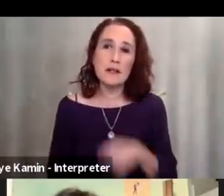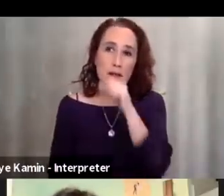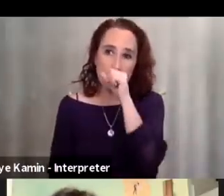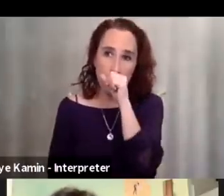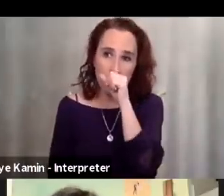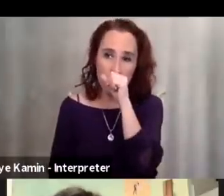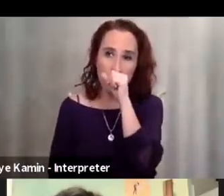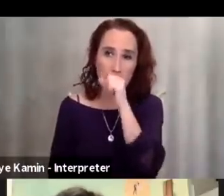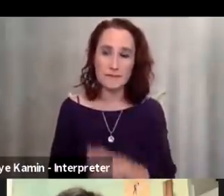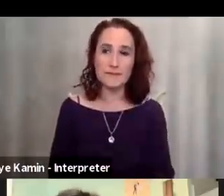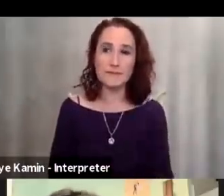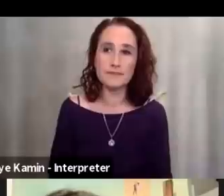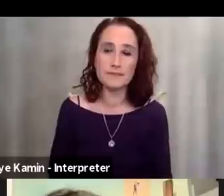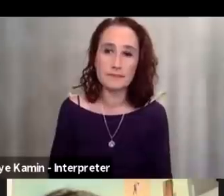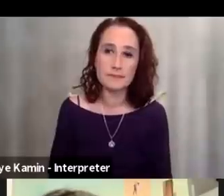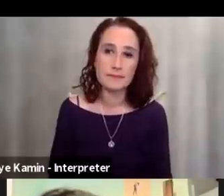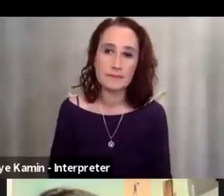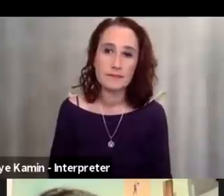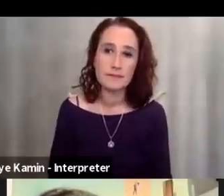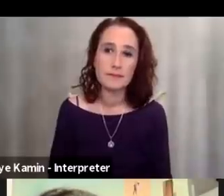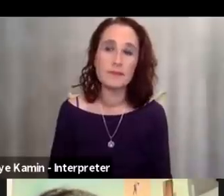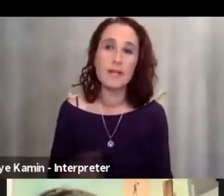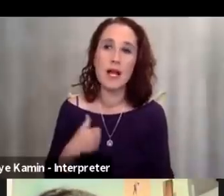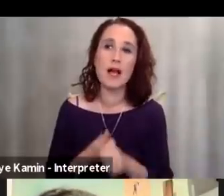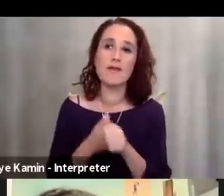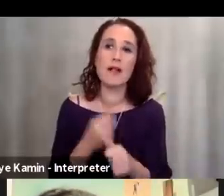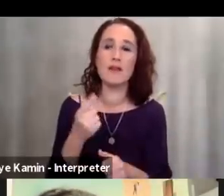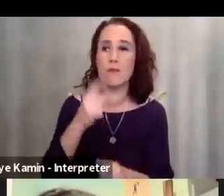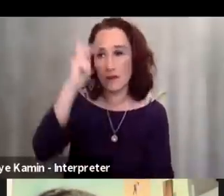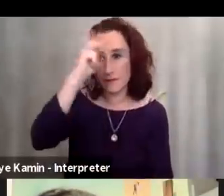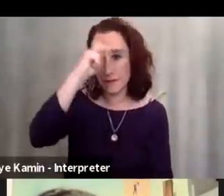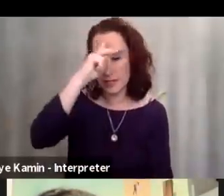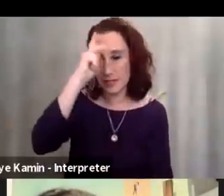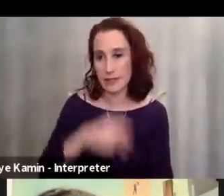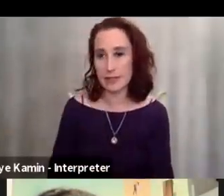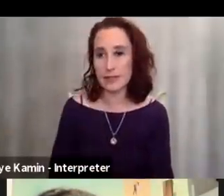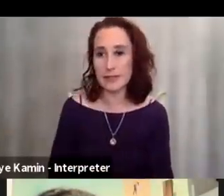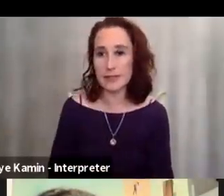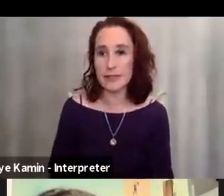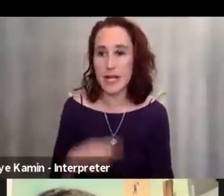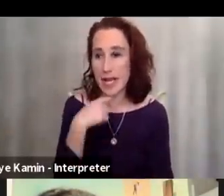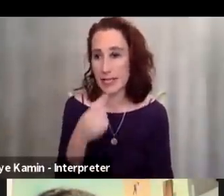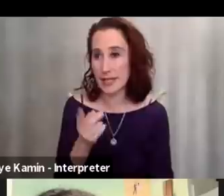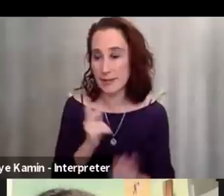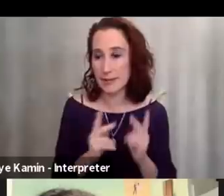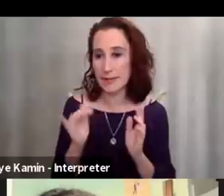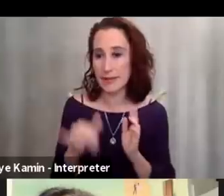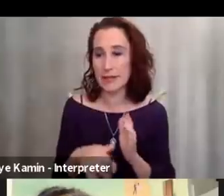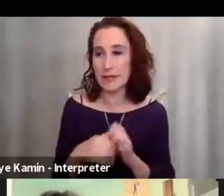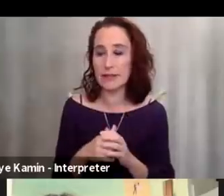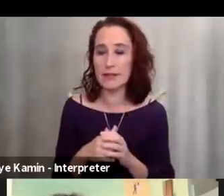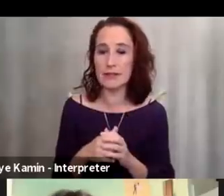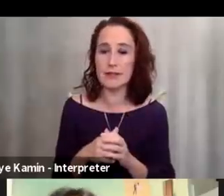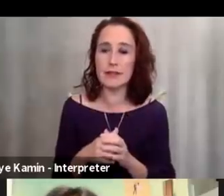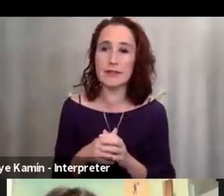Well, I subscribe to one philosophy, and I tell people this when they ask all the